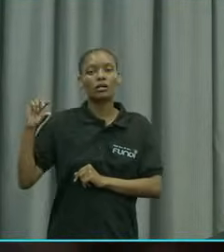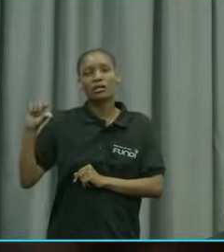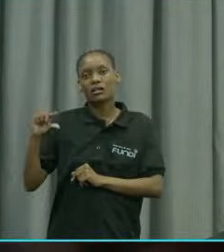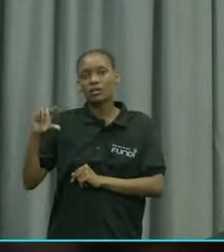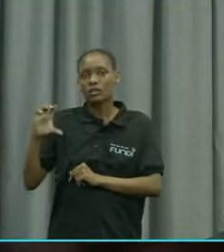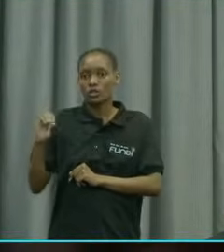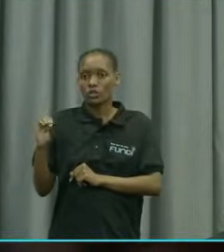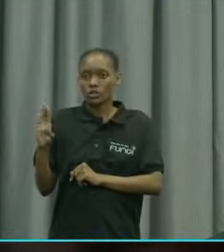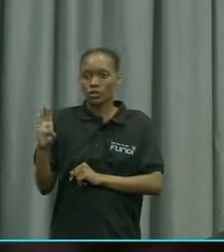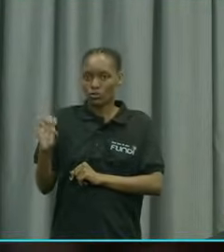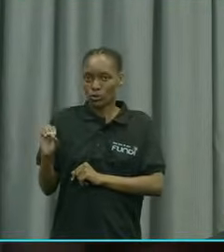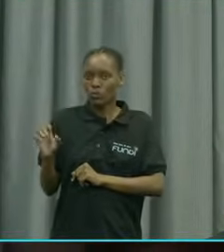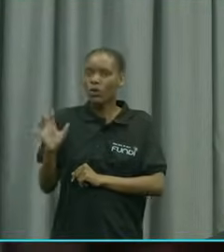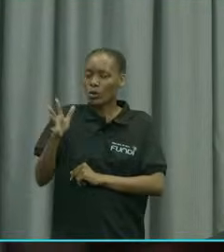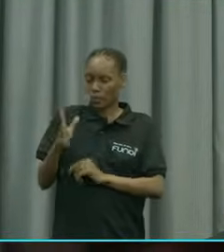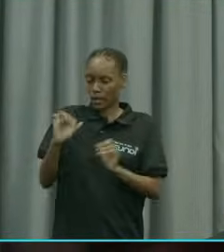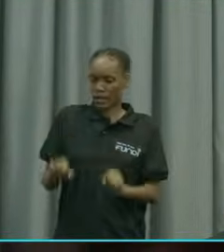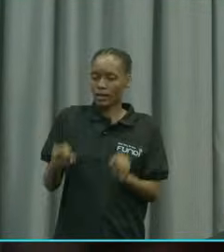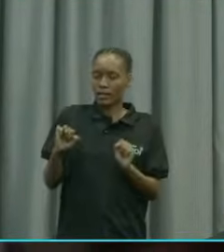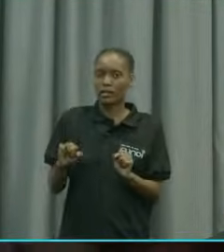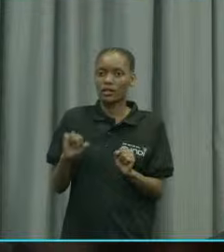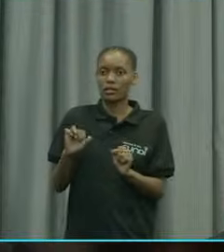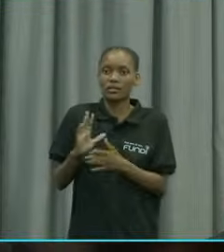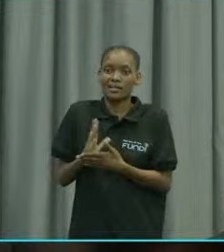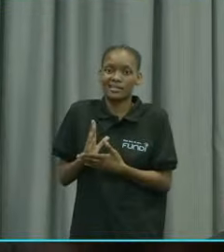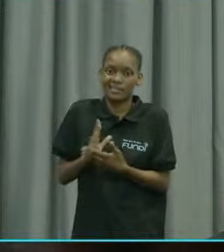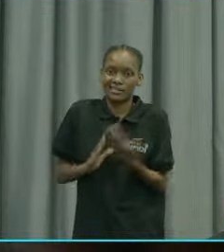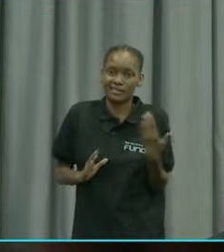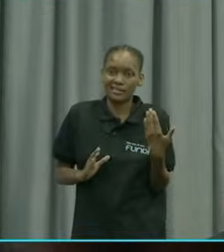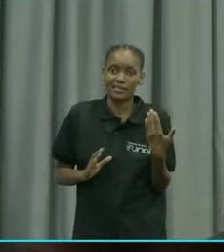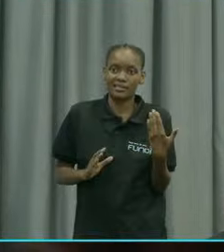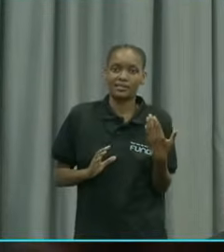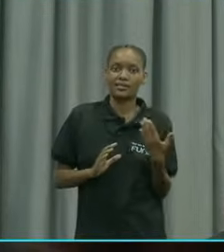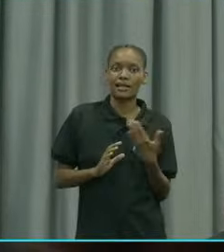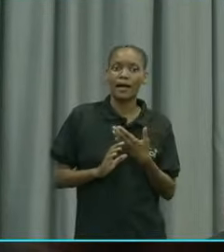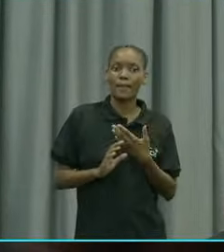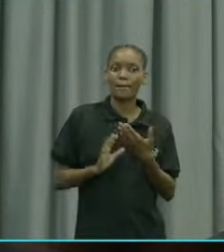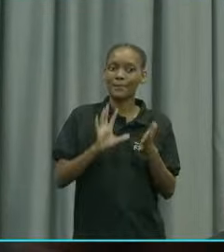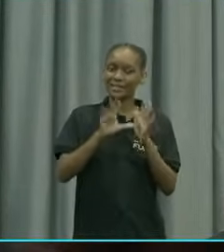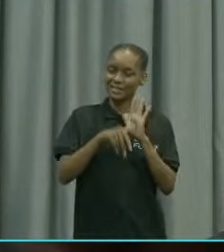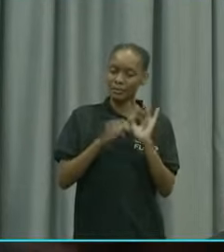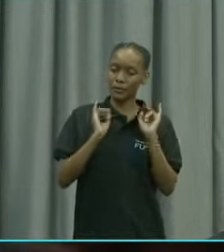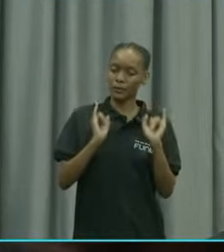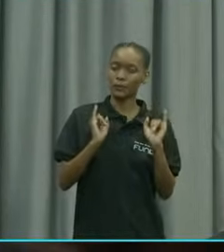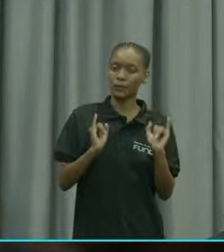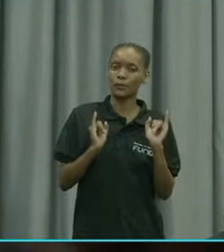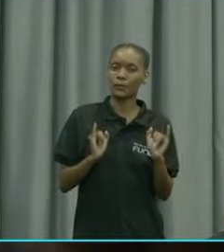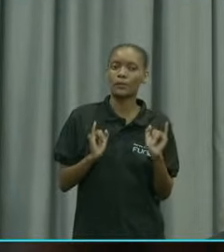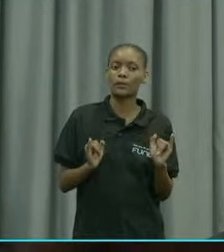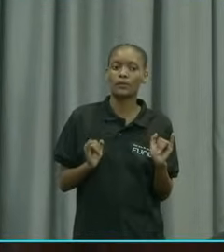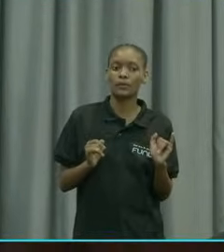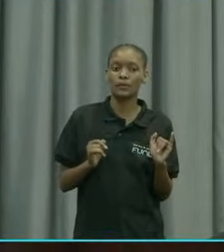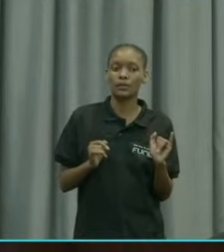particularly severe kinds of disability, we will still have